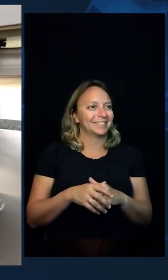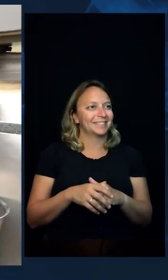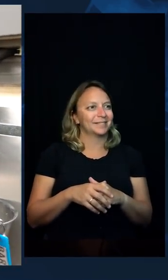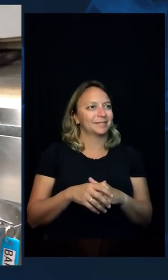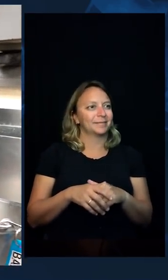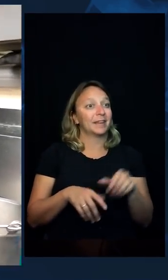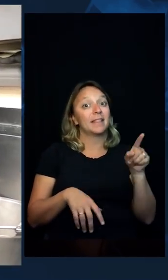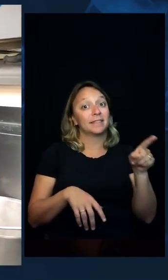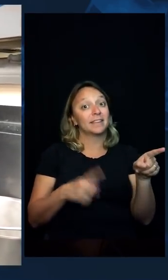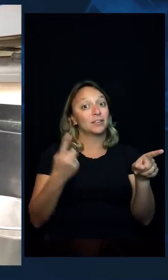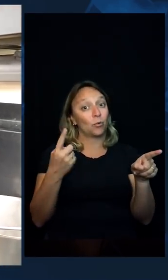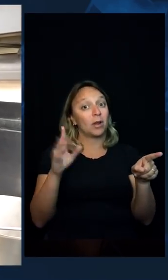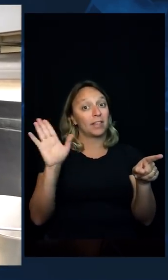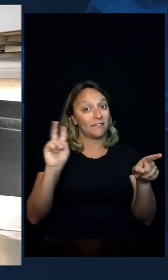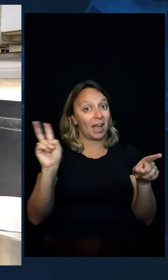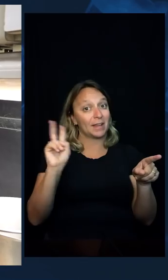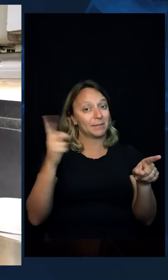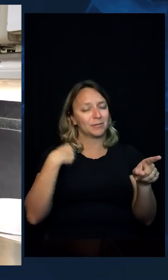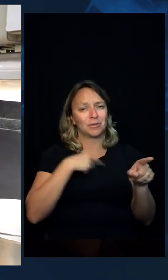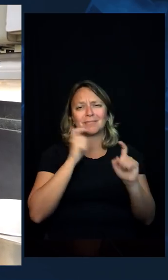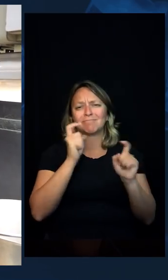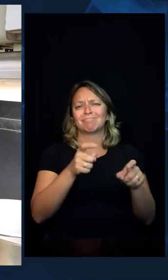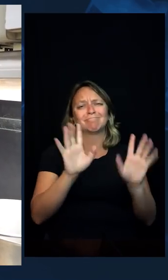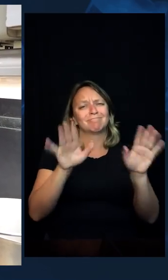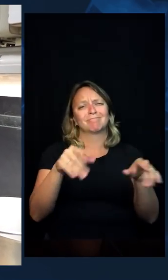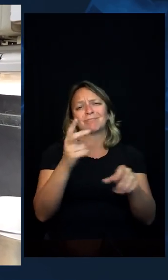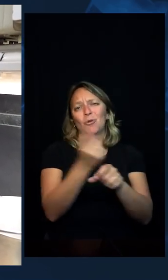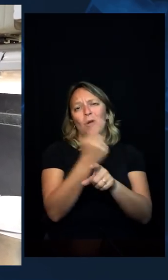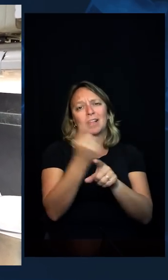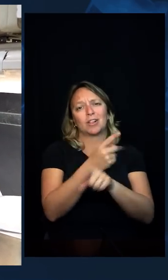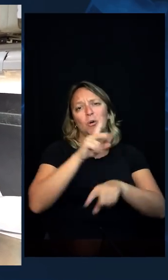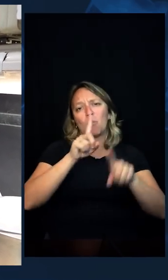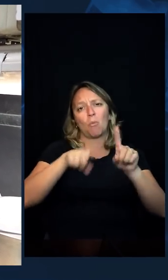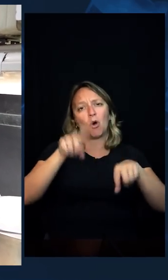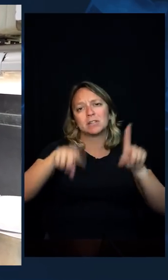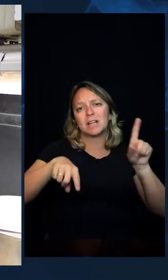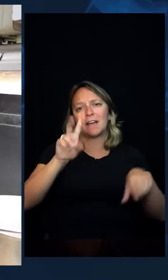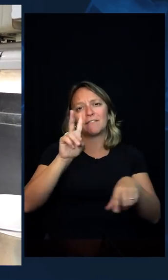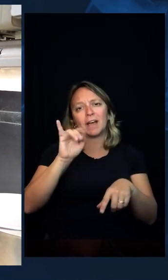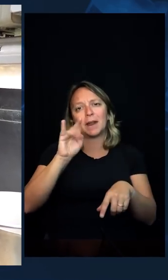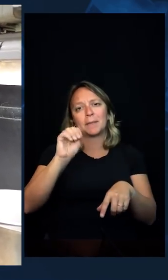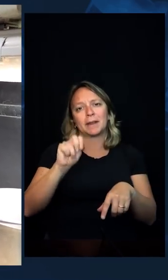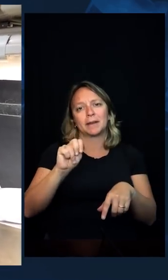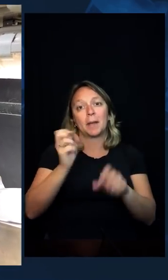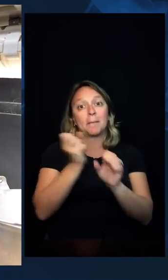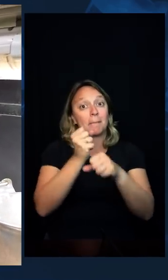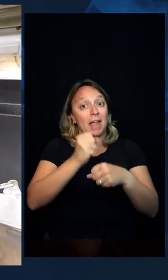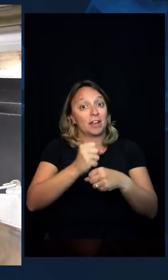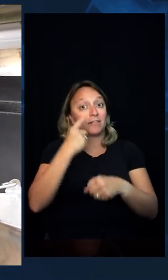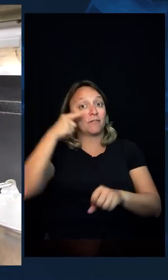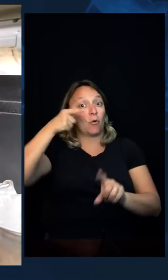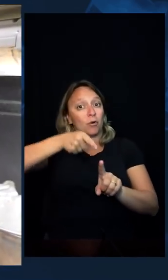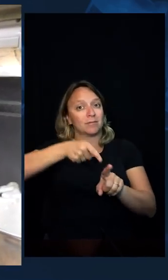This is one of the vitamins that we give them. It's just a multivitamin that's meant specifically for our harbor seals.